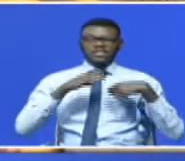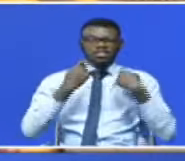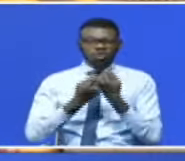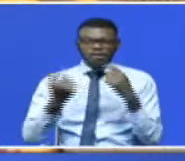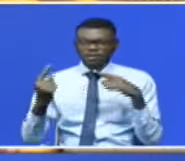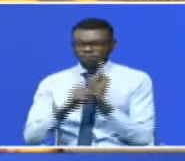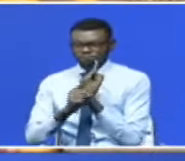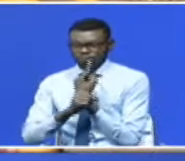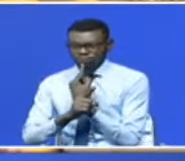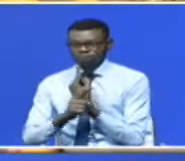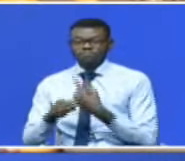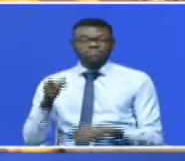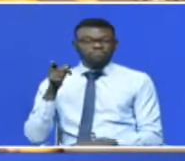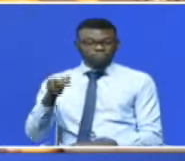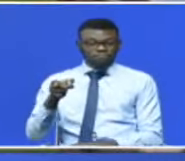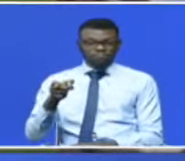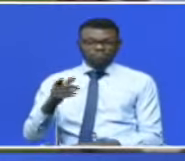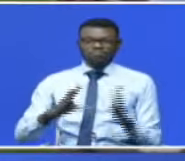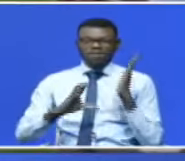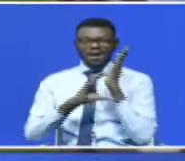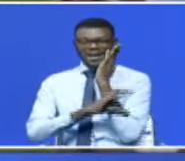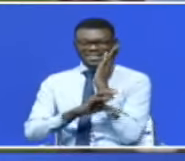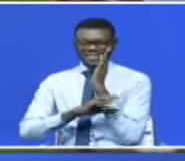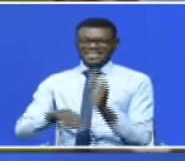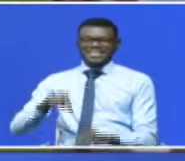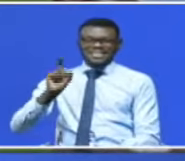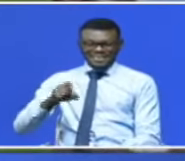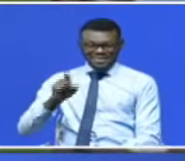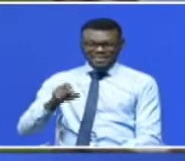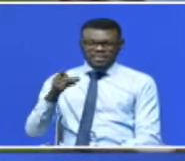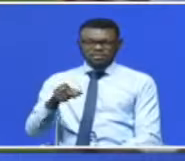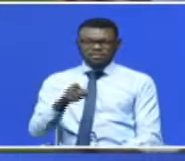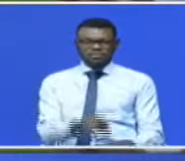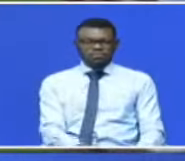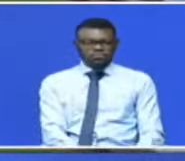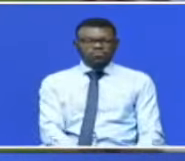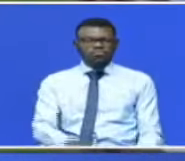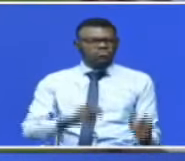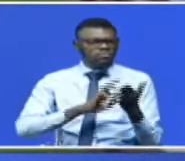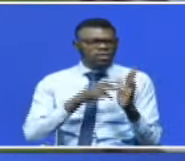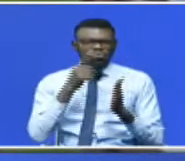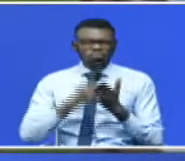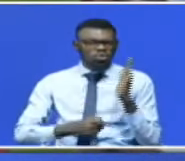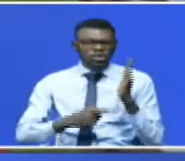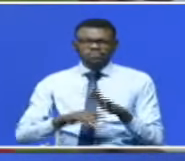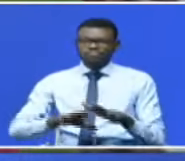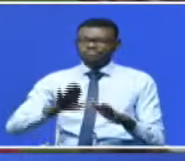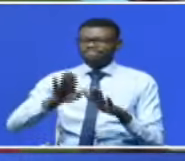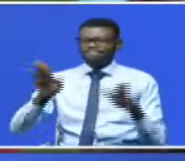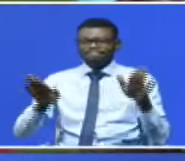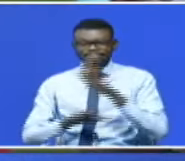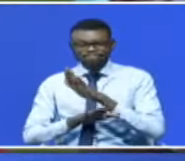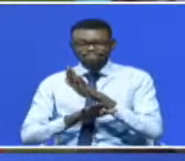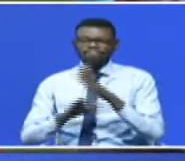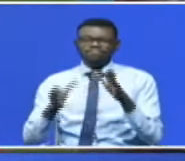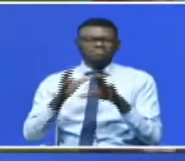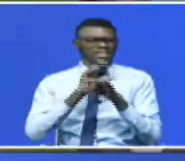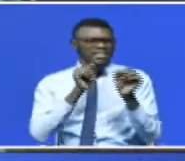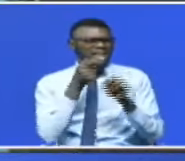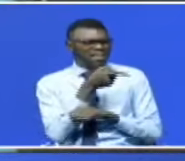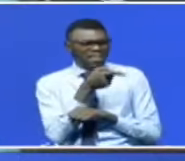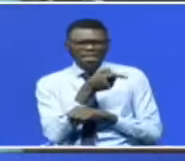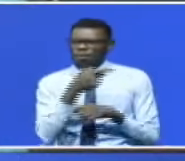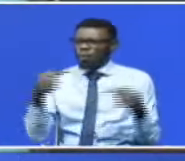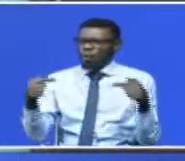may just be what the country needs. It's a suggestion that Deputy President William Ruto has fiercely